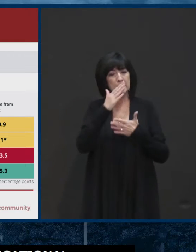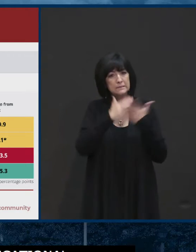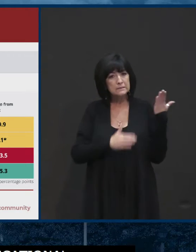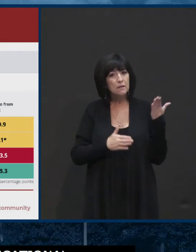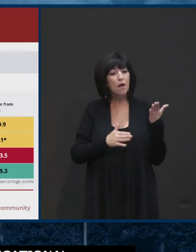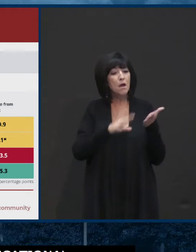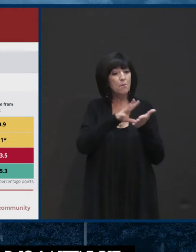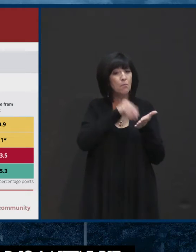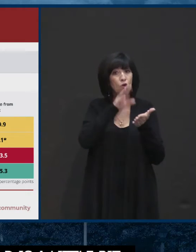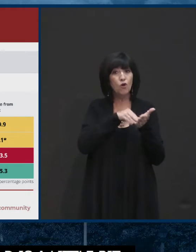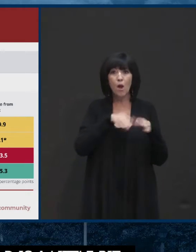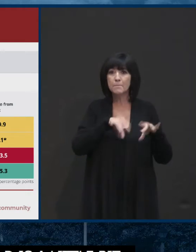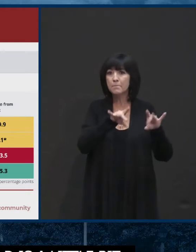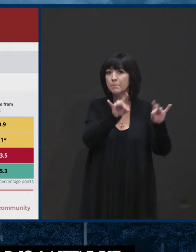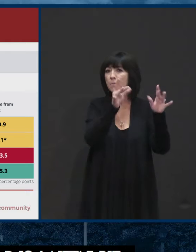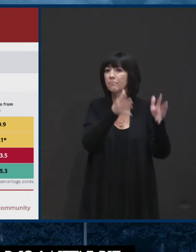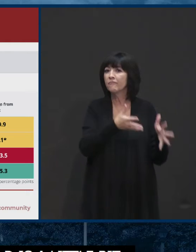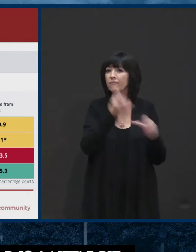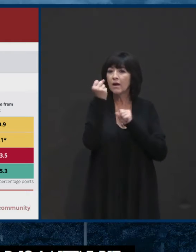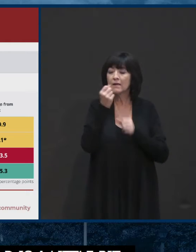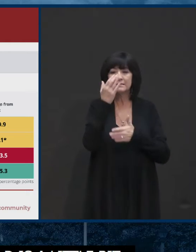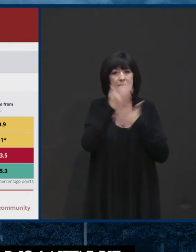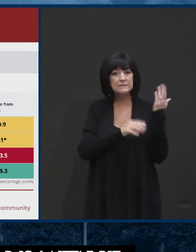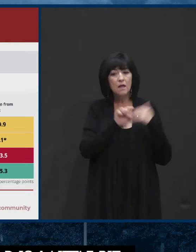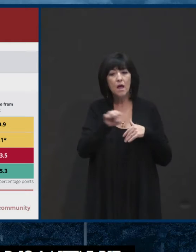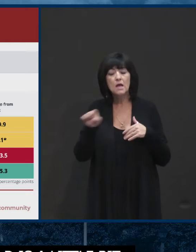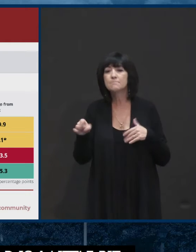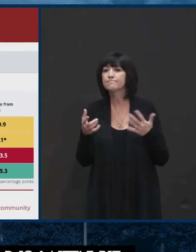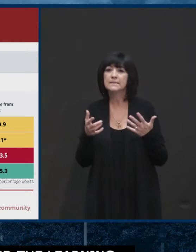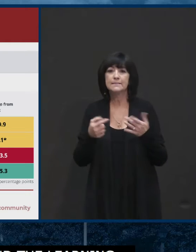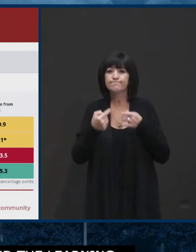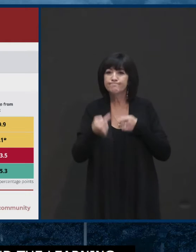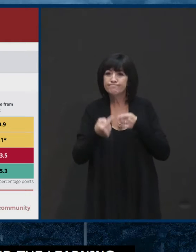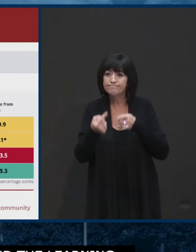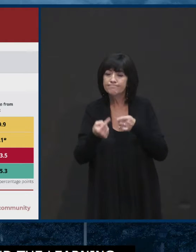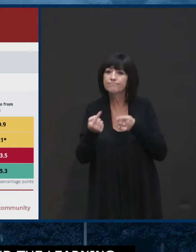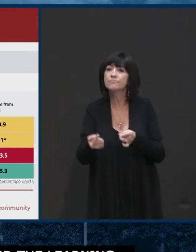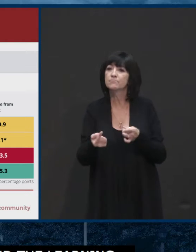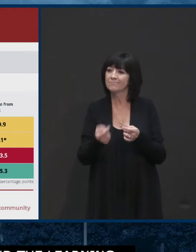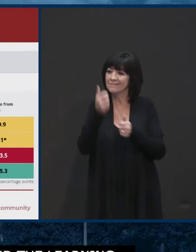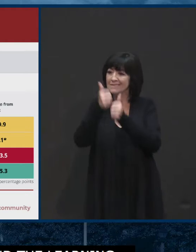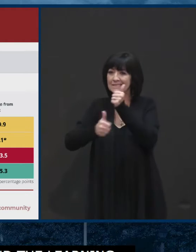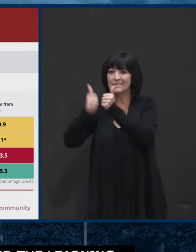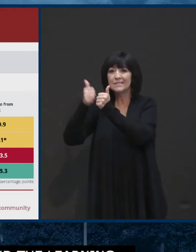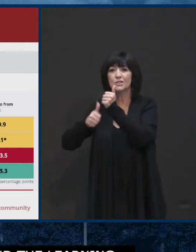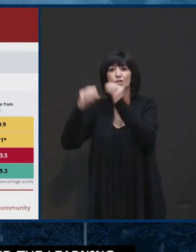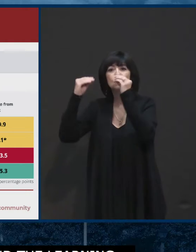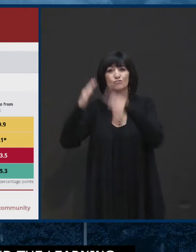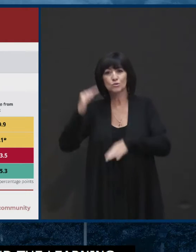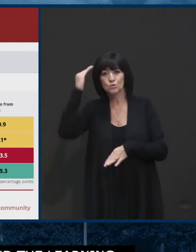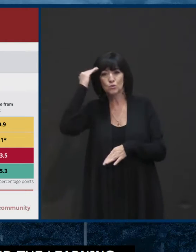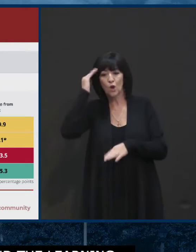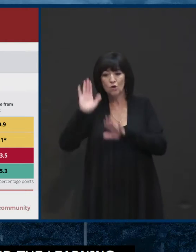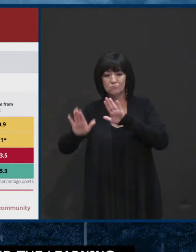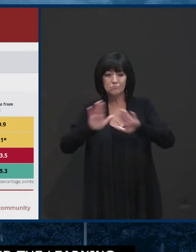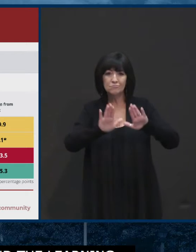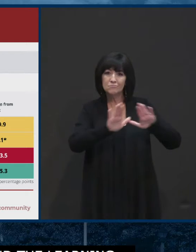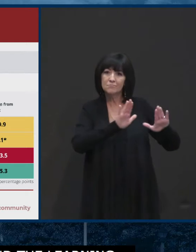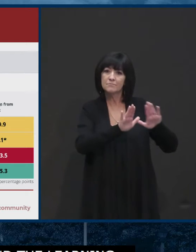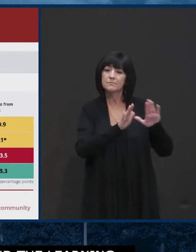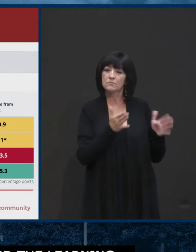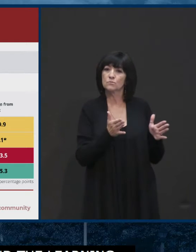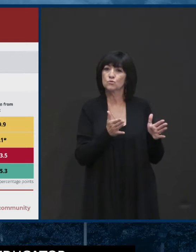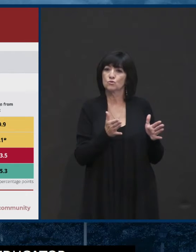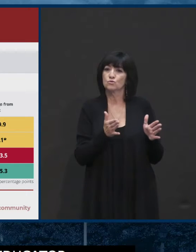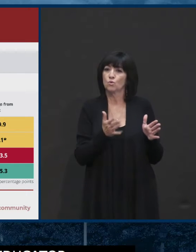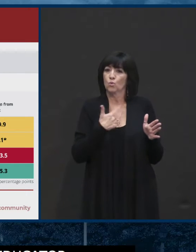have. And every teacher and educator situation is a little bit different. So we're all continuing to work through it, and this should help us